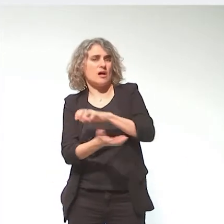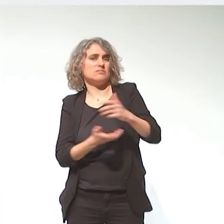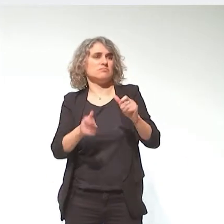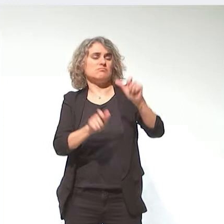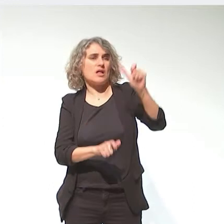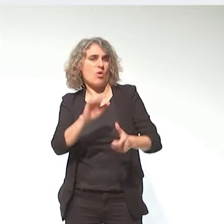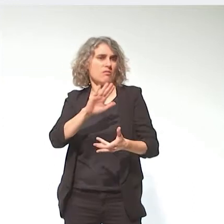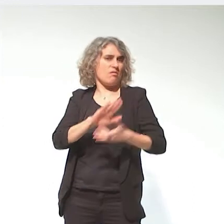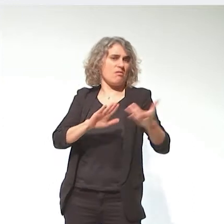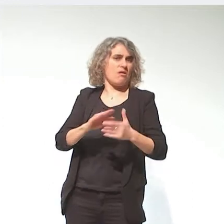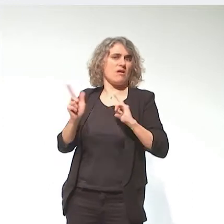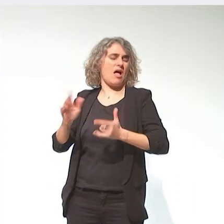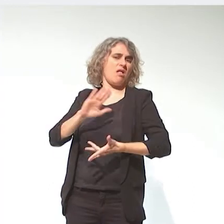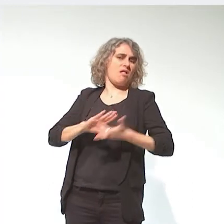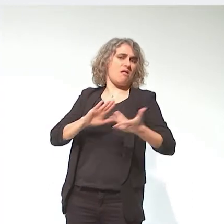with such a